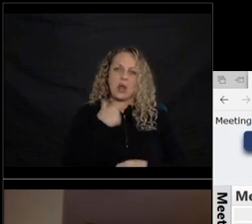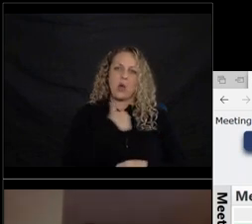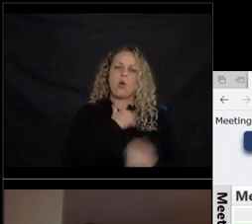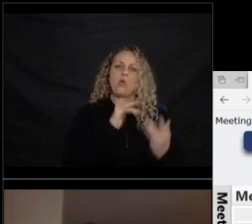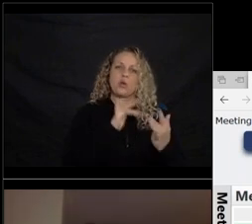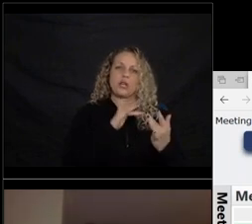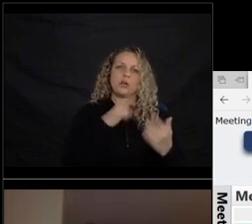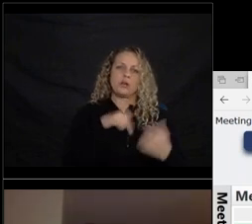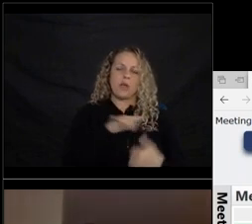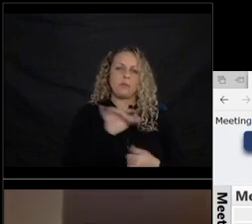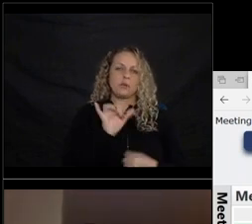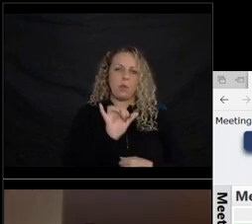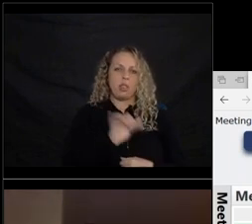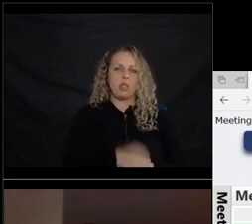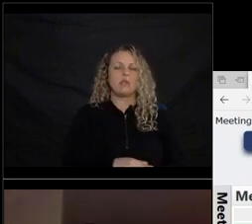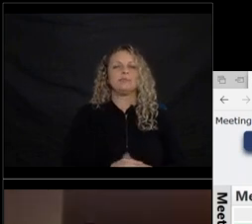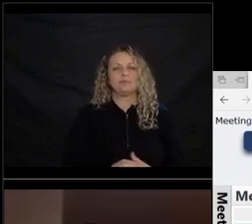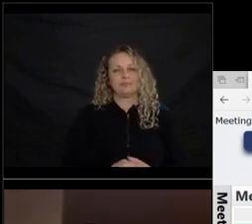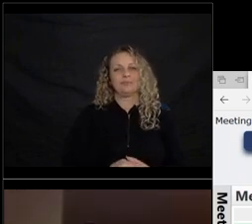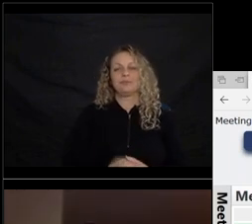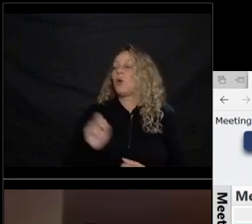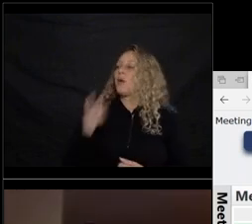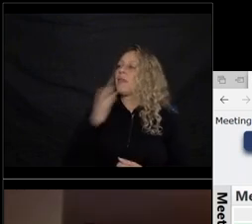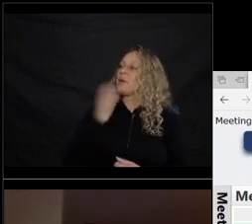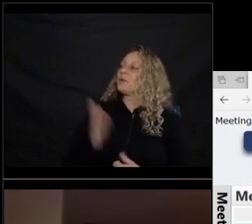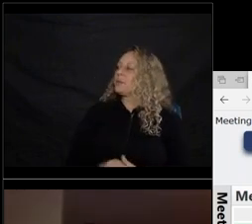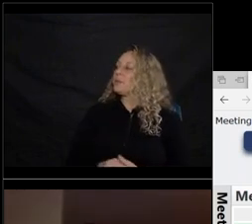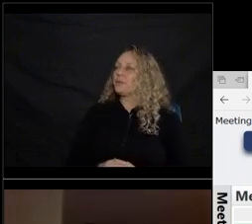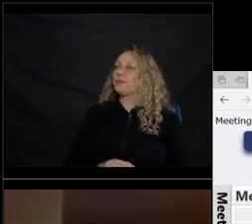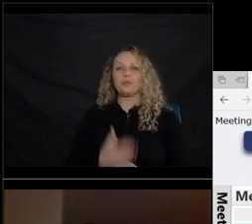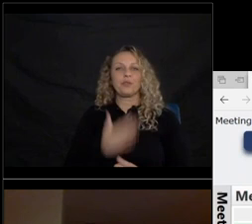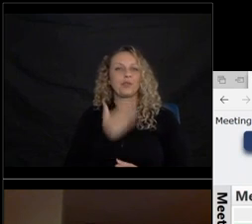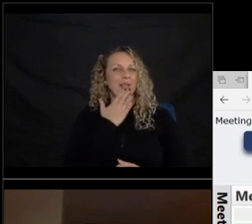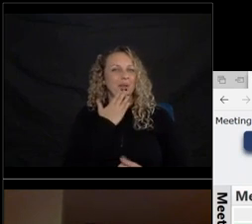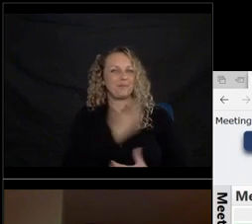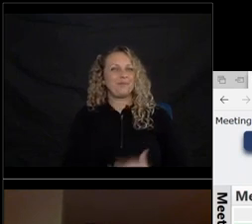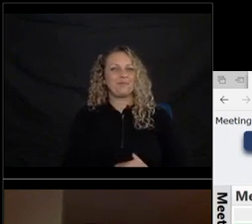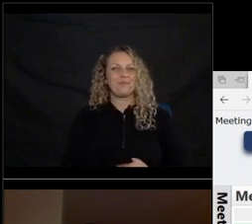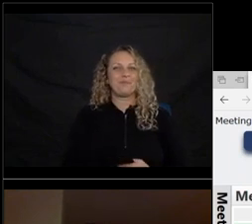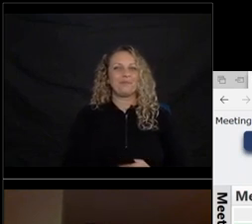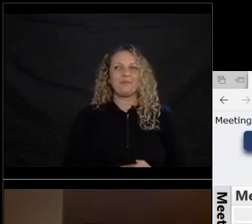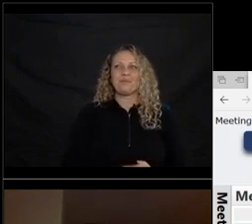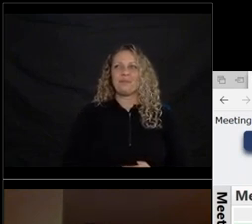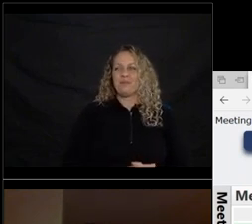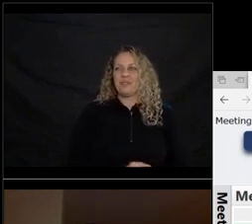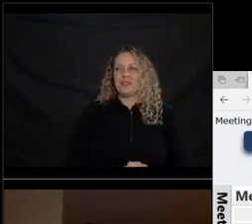out to them as well. Okay, thank you. You're welcome.